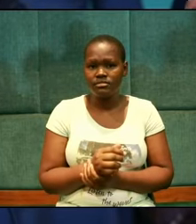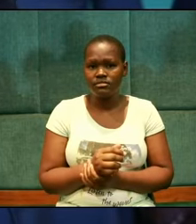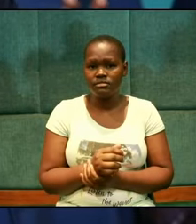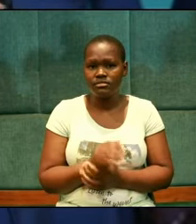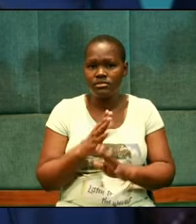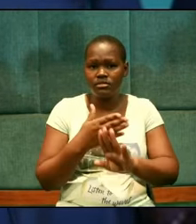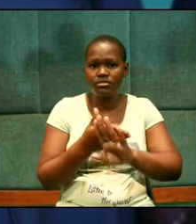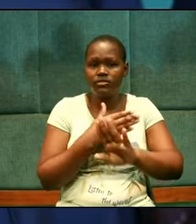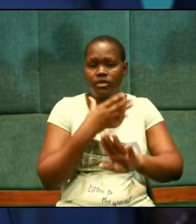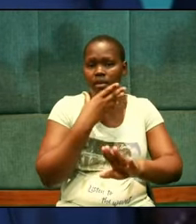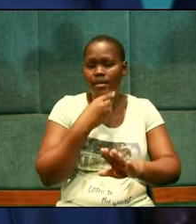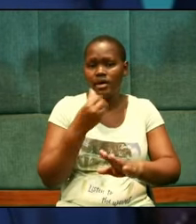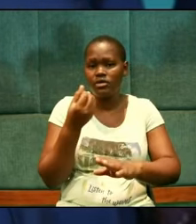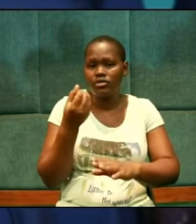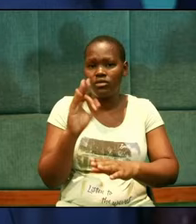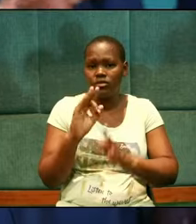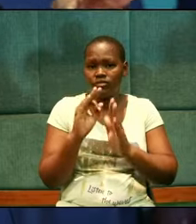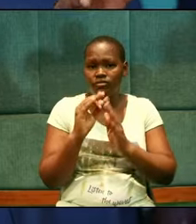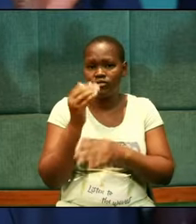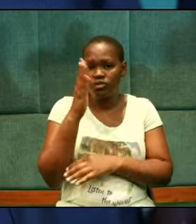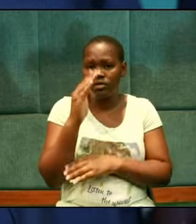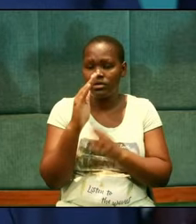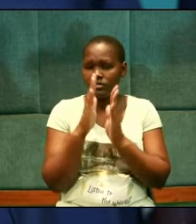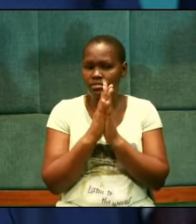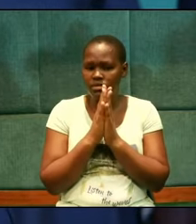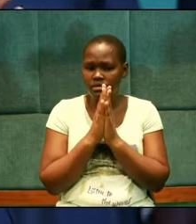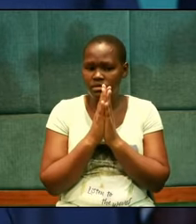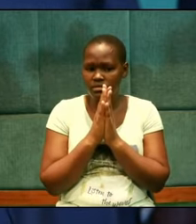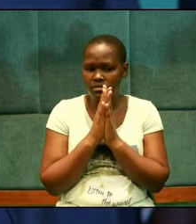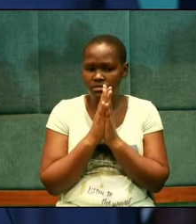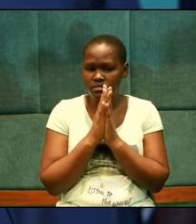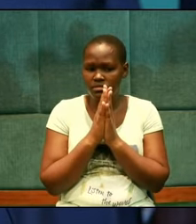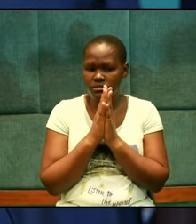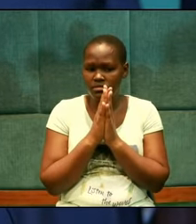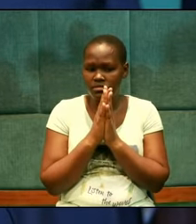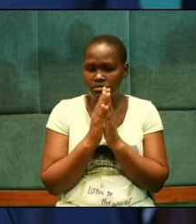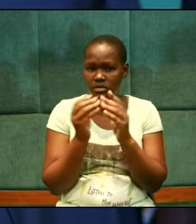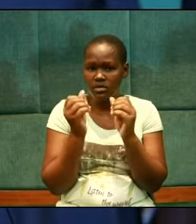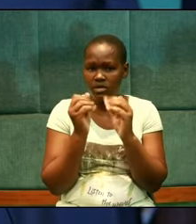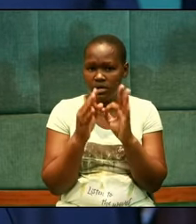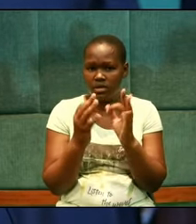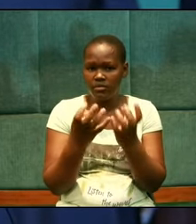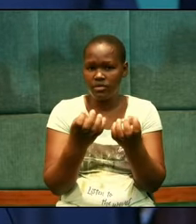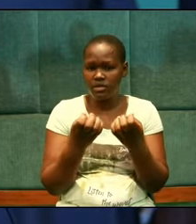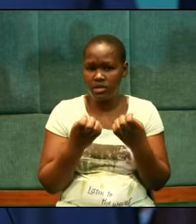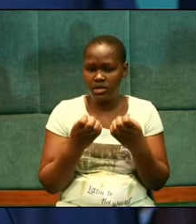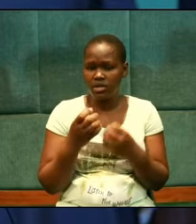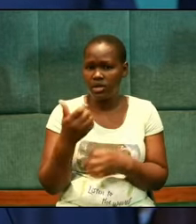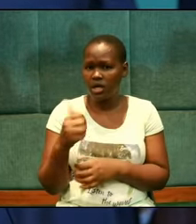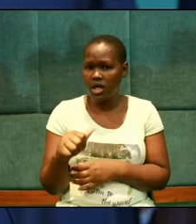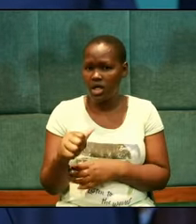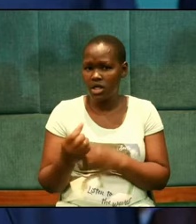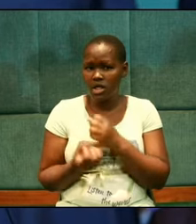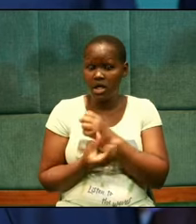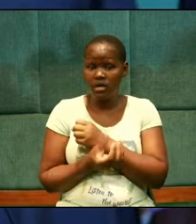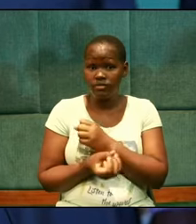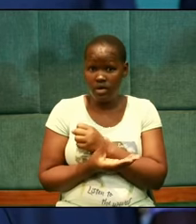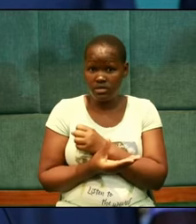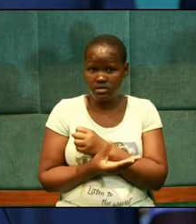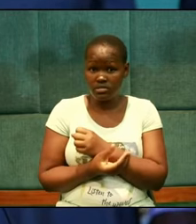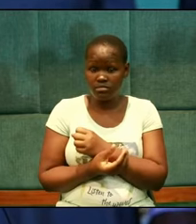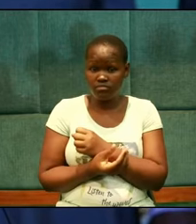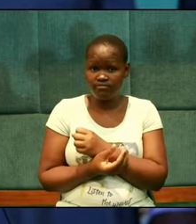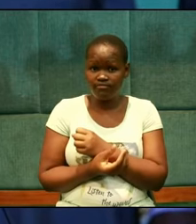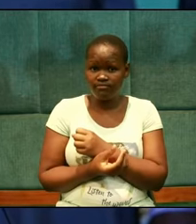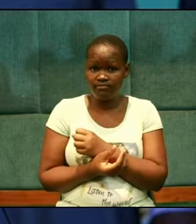Before the man of God prays, you can just be typing, I'm ignorant. Lord, I'm ignorant. If you need any counseling, you need someone to talk